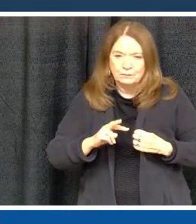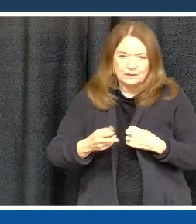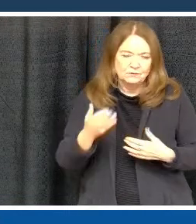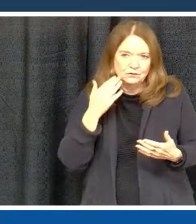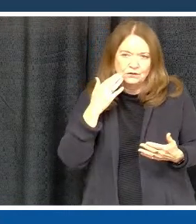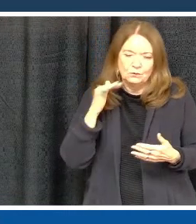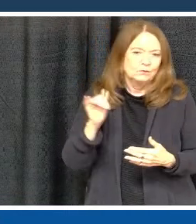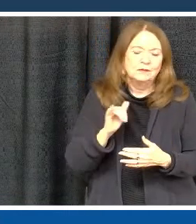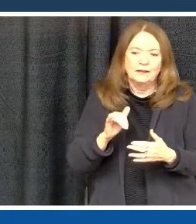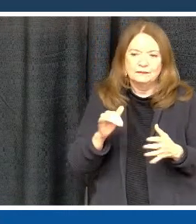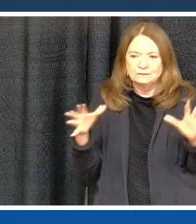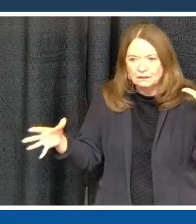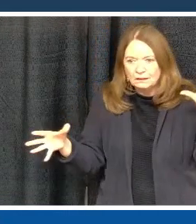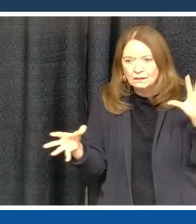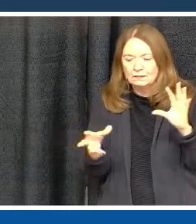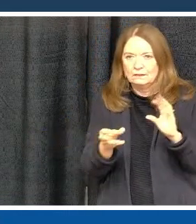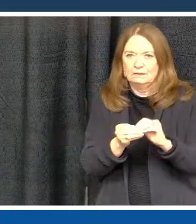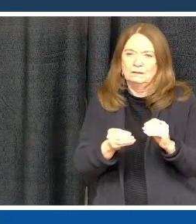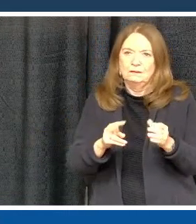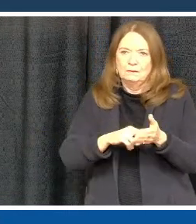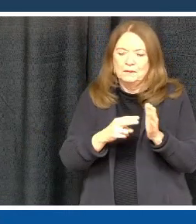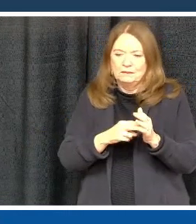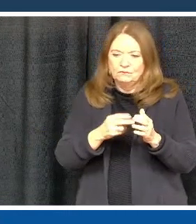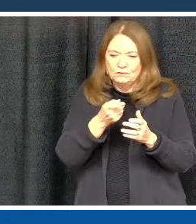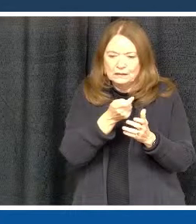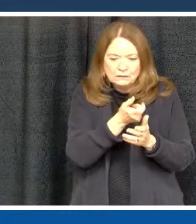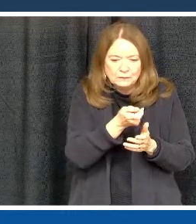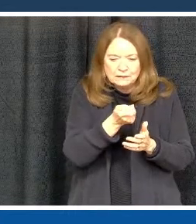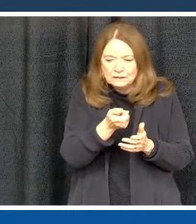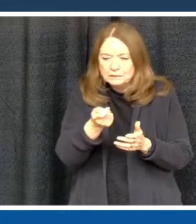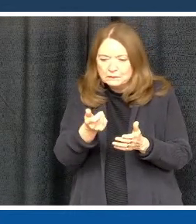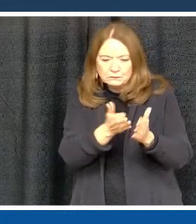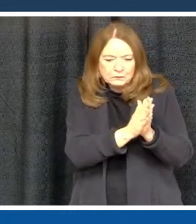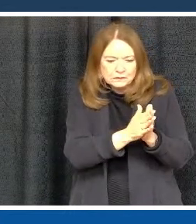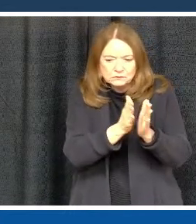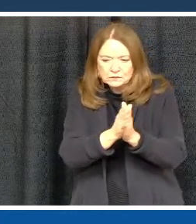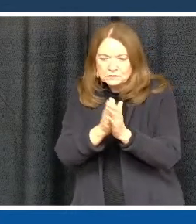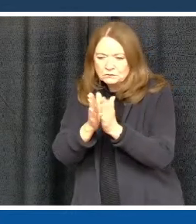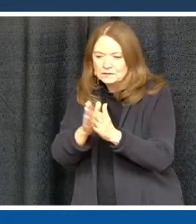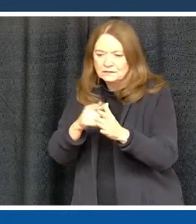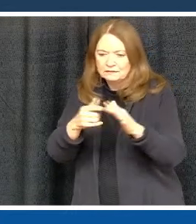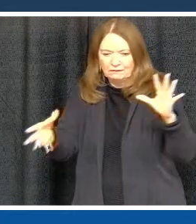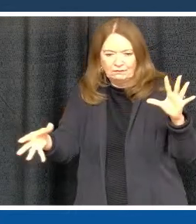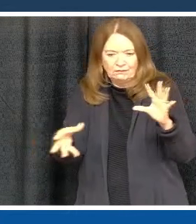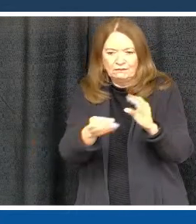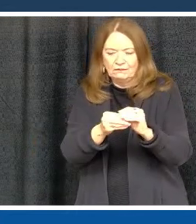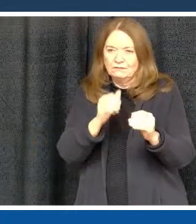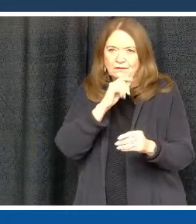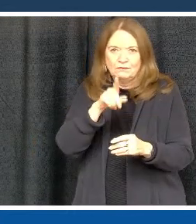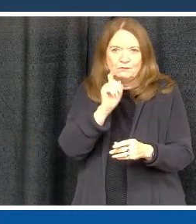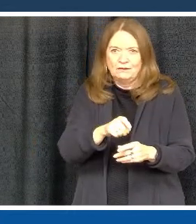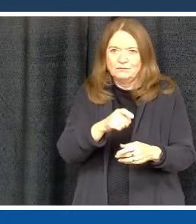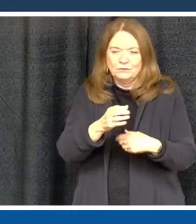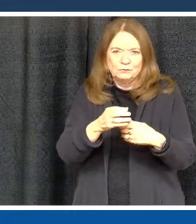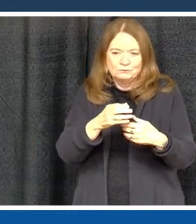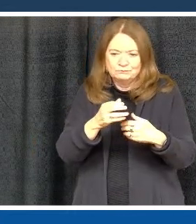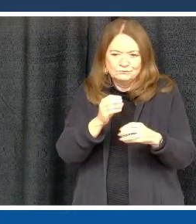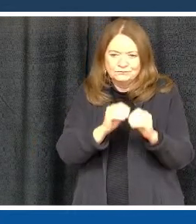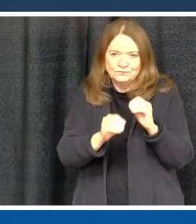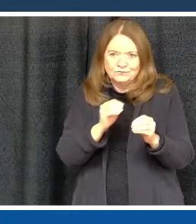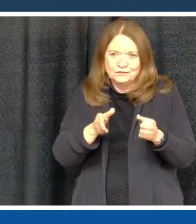Like collectively speaking. If I come in piece by piece, then I don't have to own collectively as I develop.